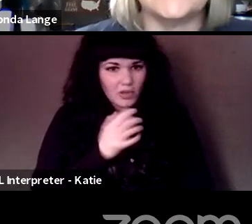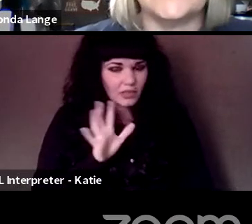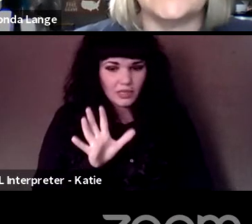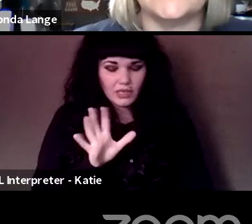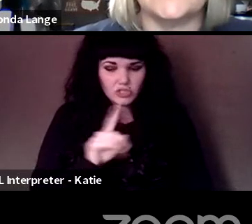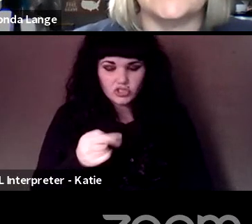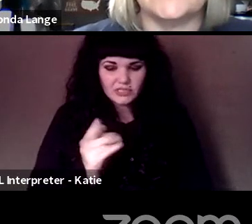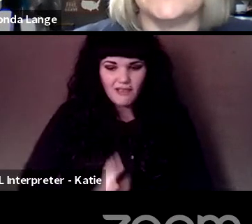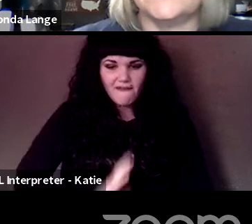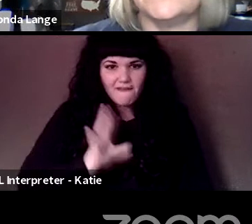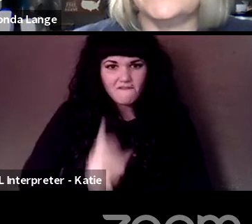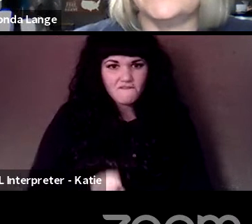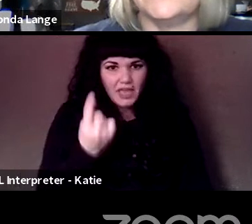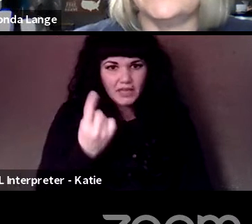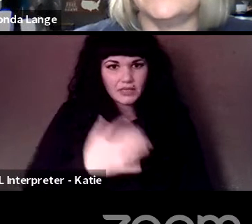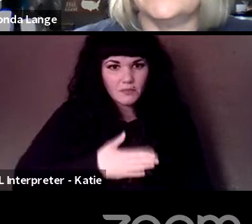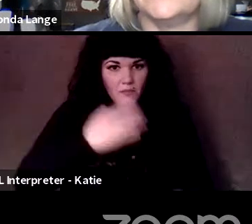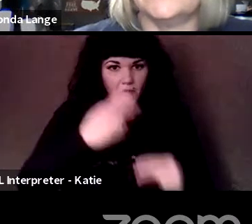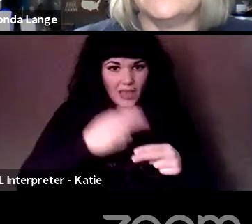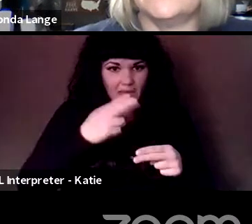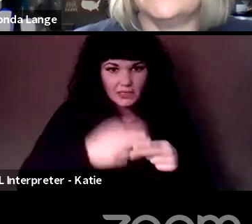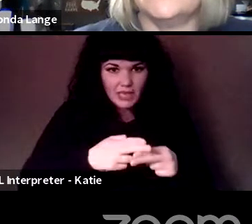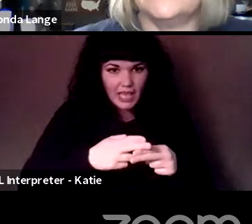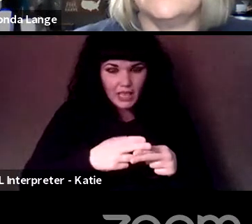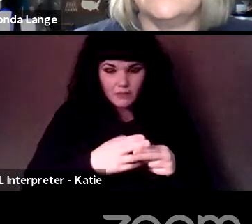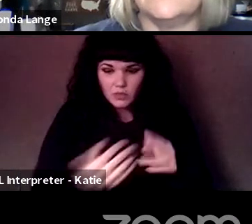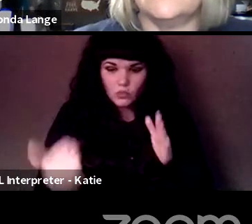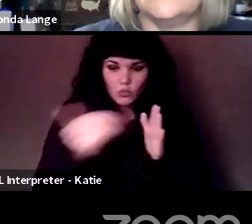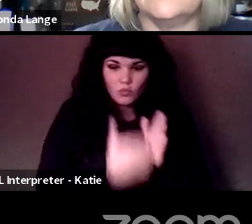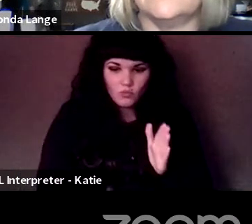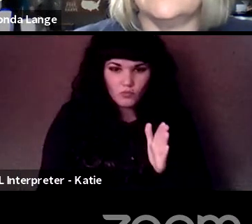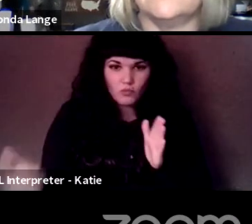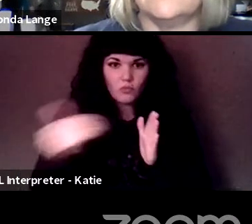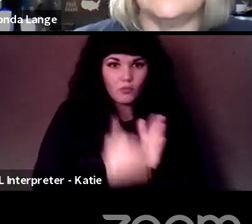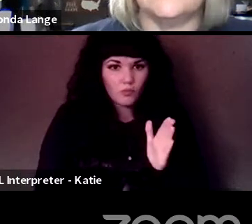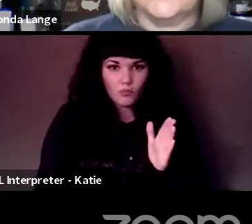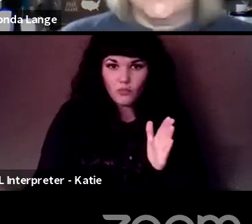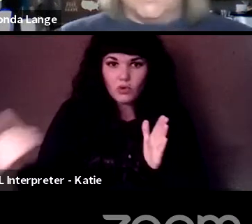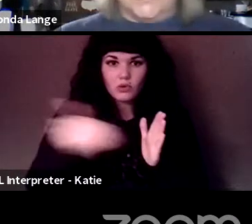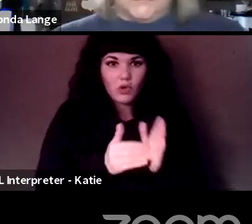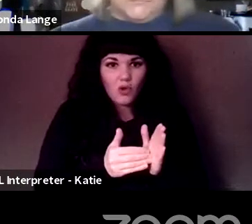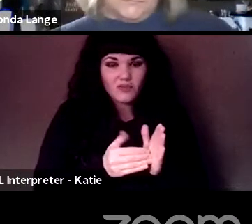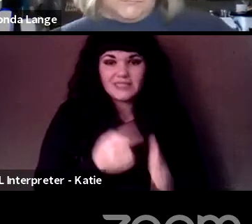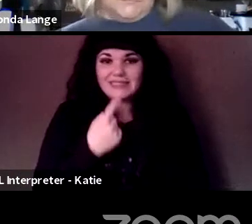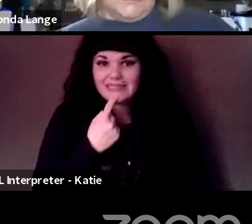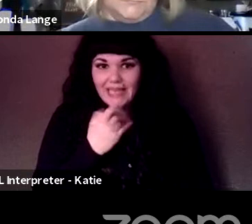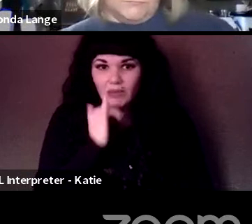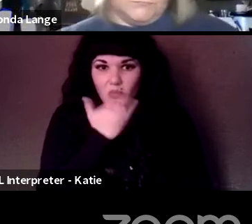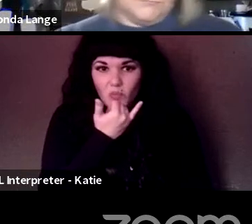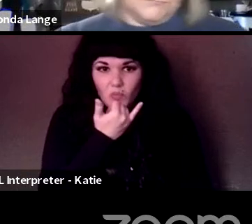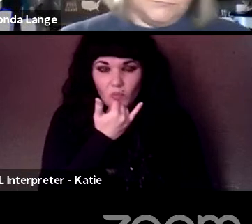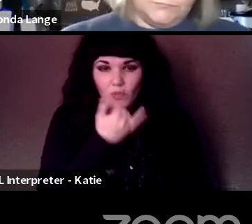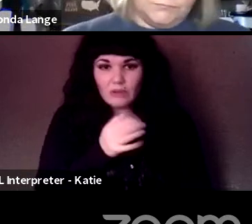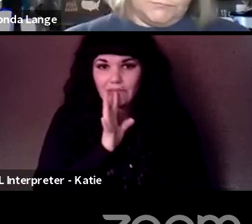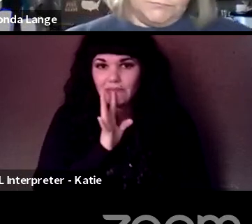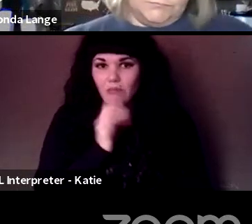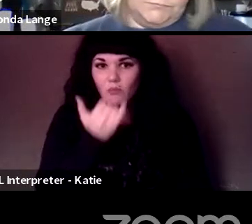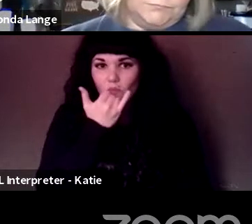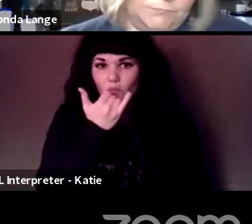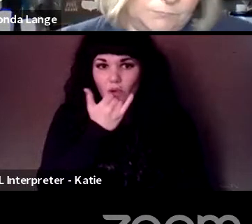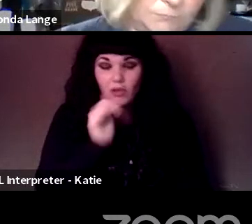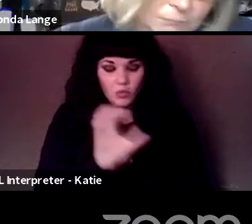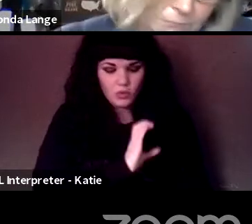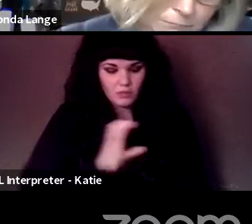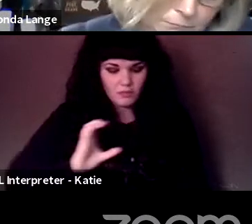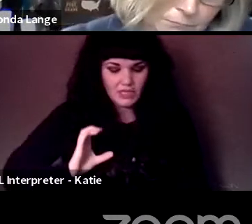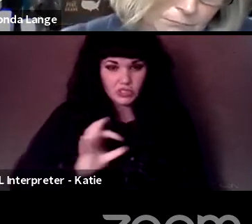offended that my name is just repeatedly mispronounced by the commission, by your staff, and I believe